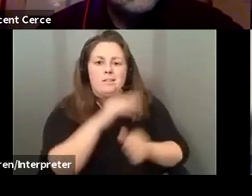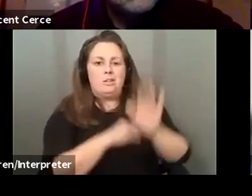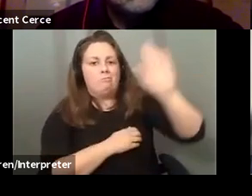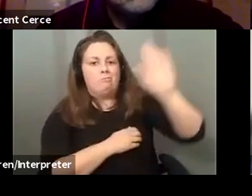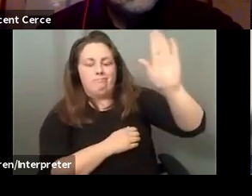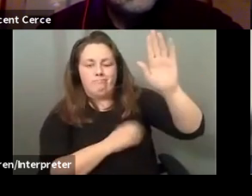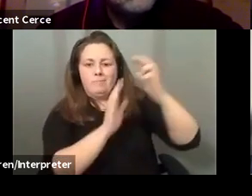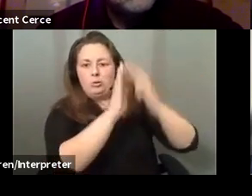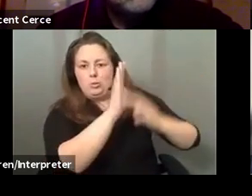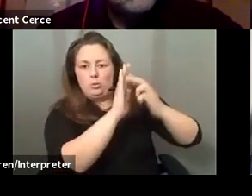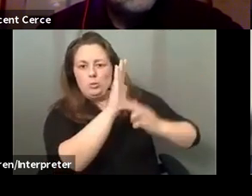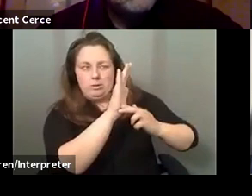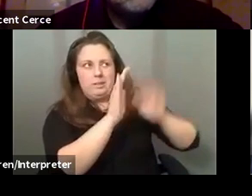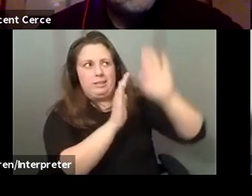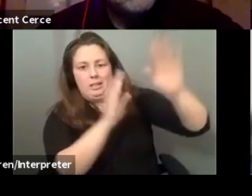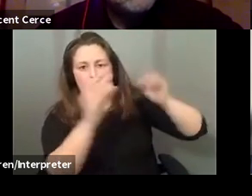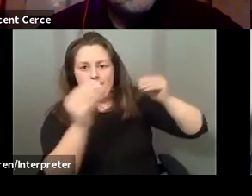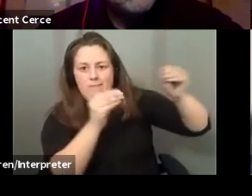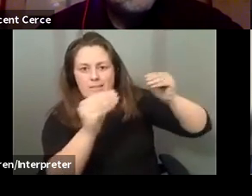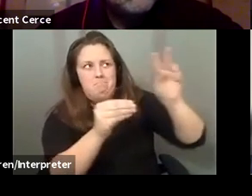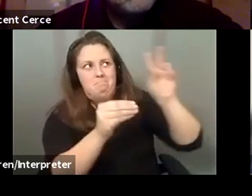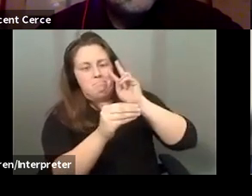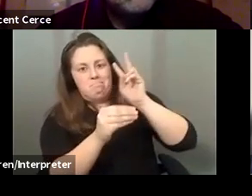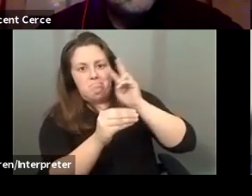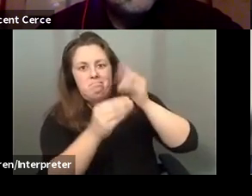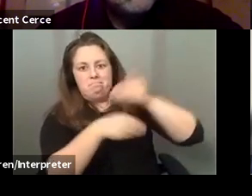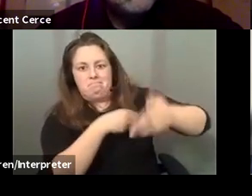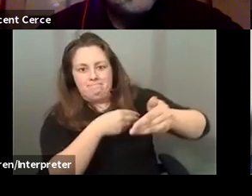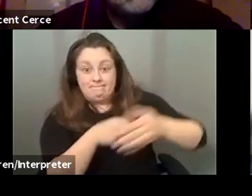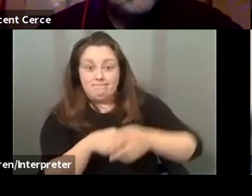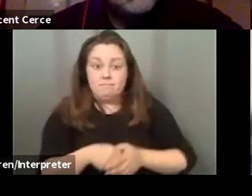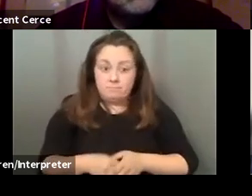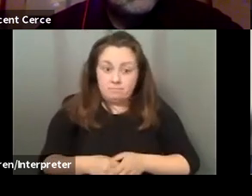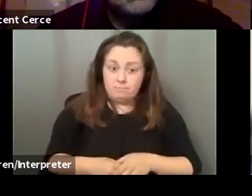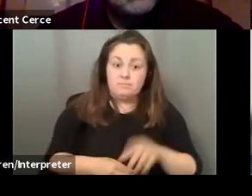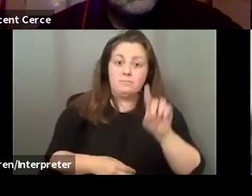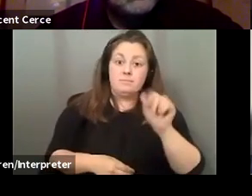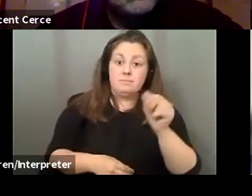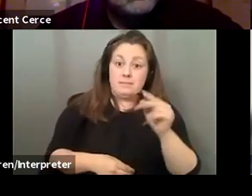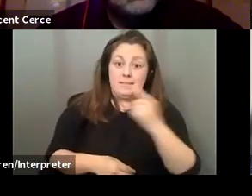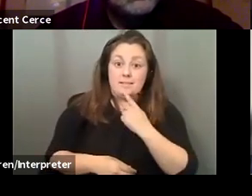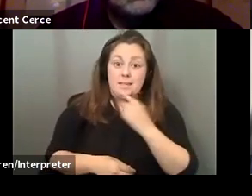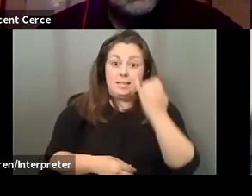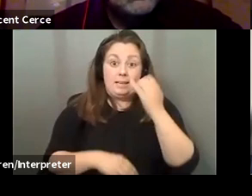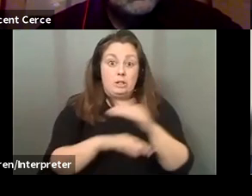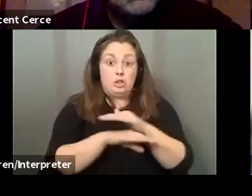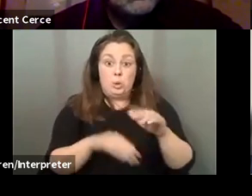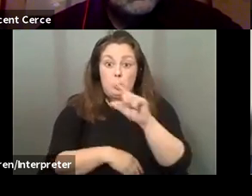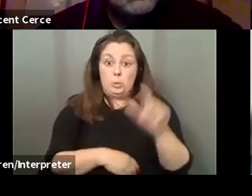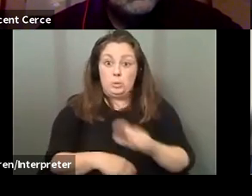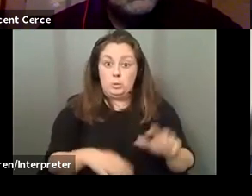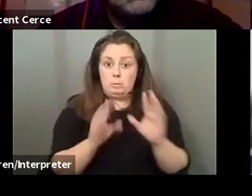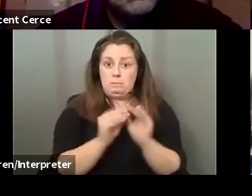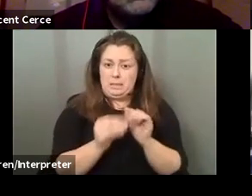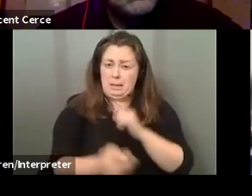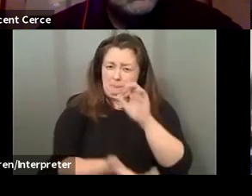us. Yep. So we do, however, have the option, if it's a non-Zoom meeting, and correct me if I'm wrong, by